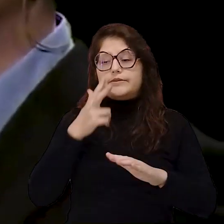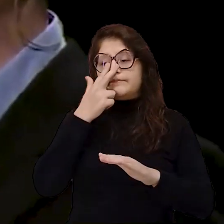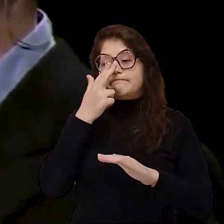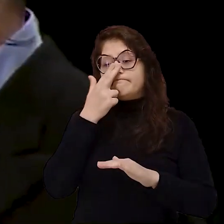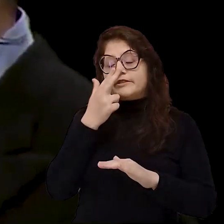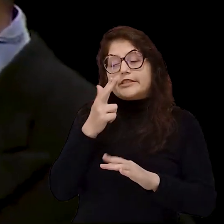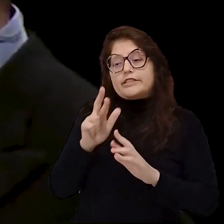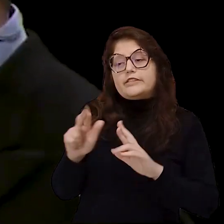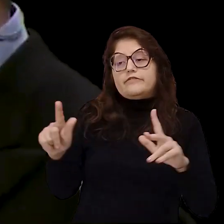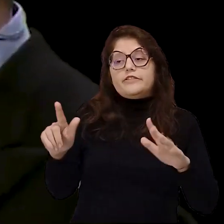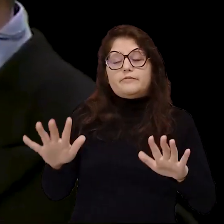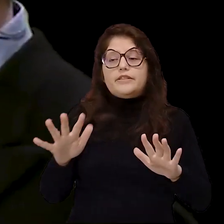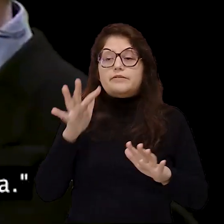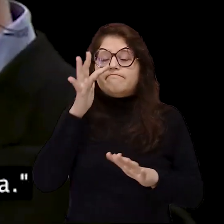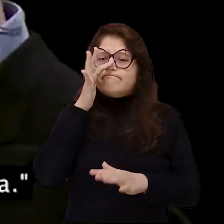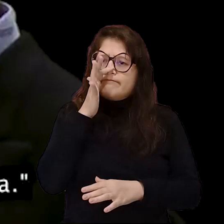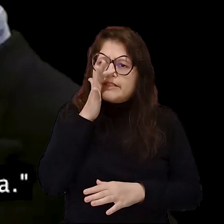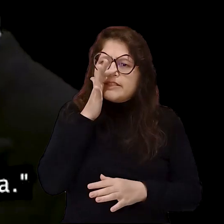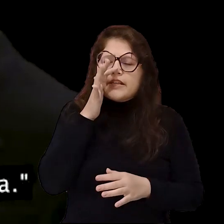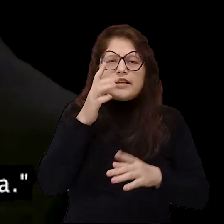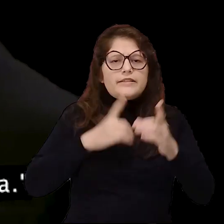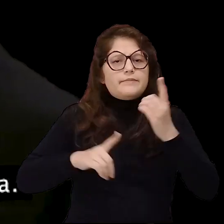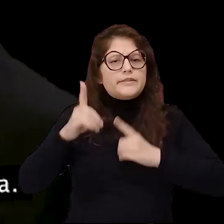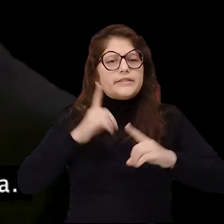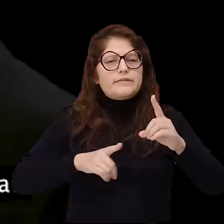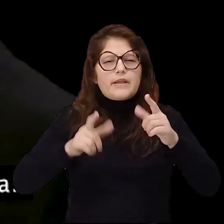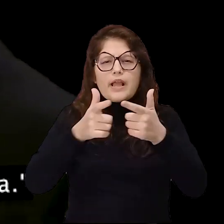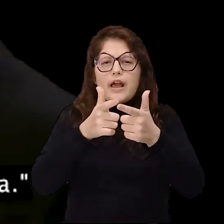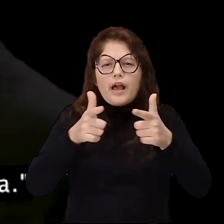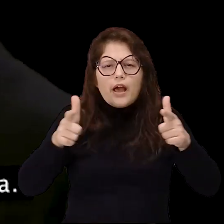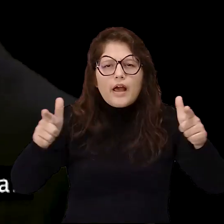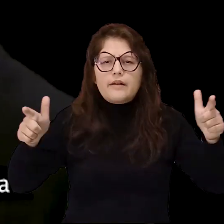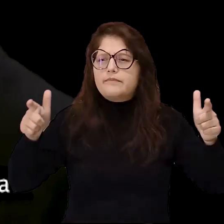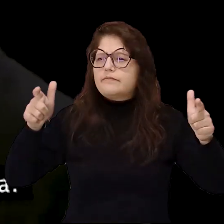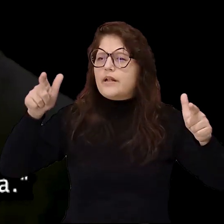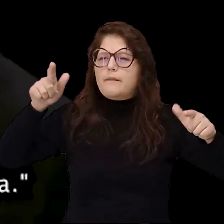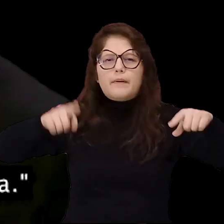live in the right time, even if it doesn't always feel like it.